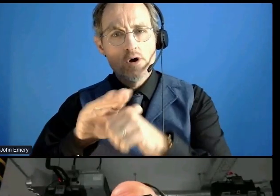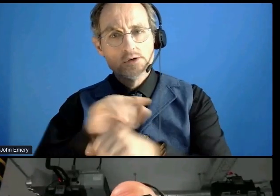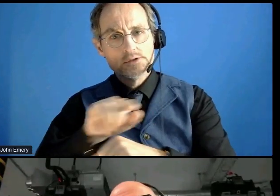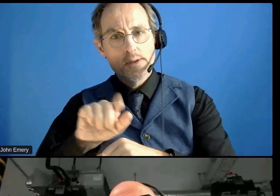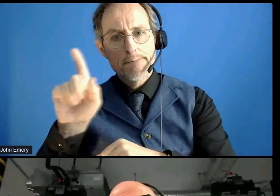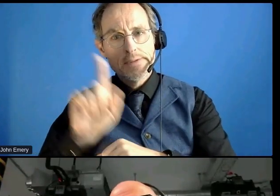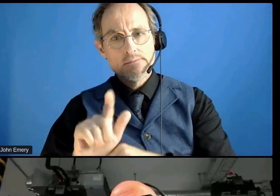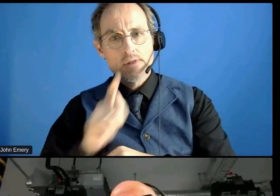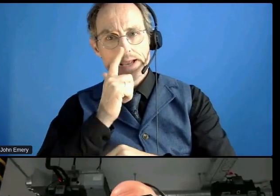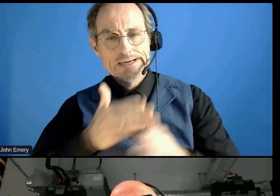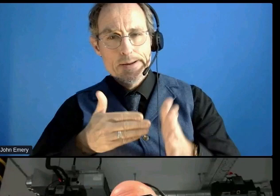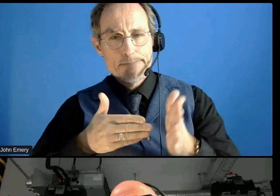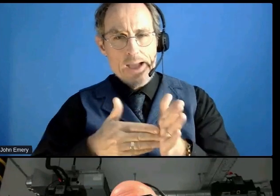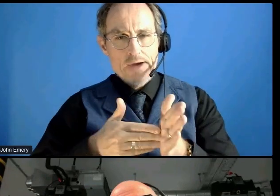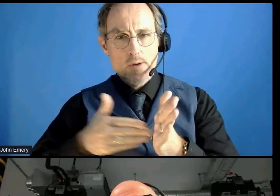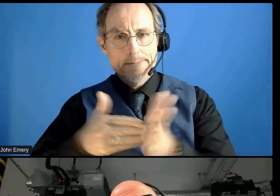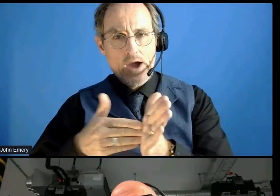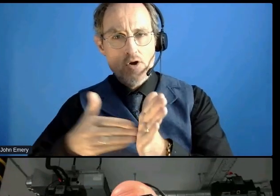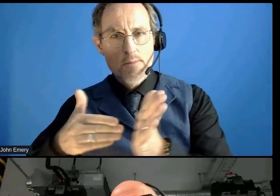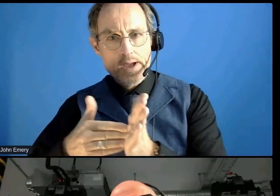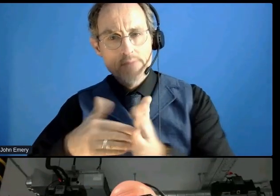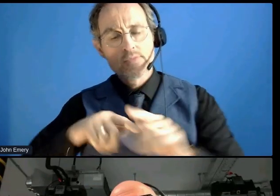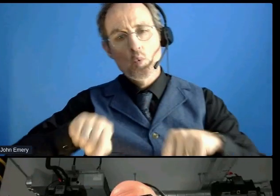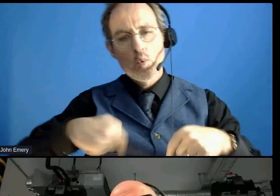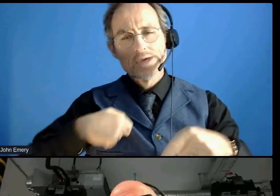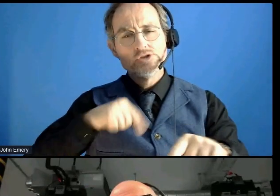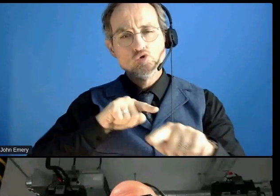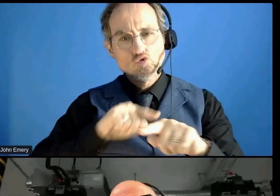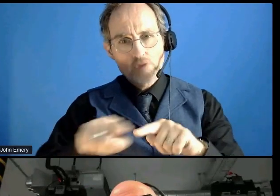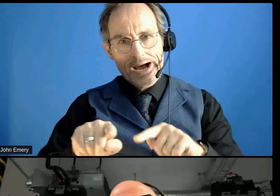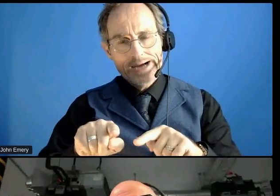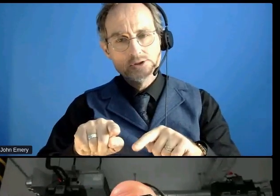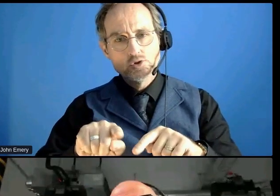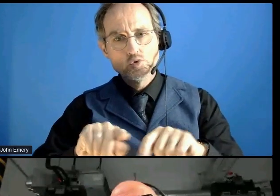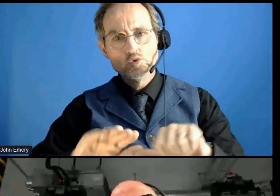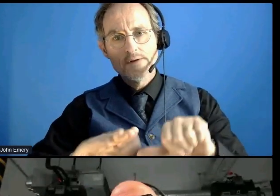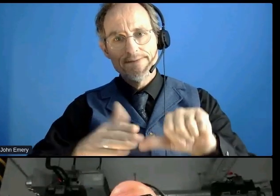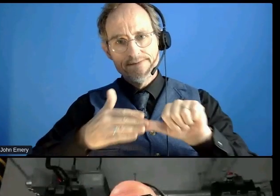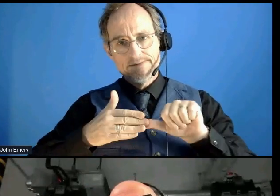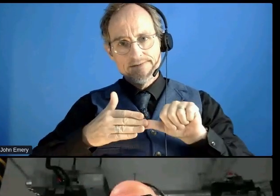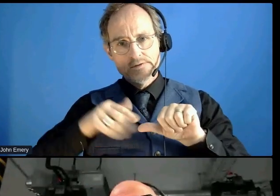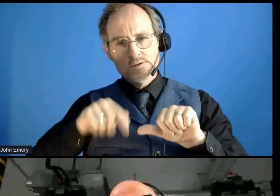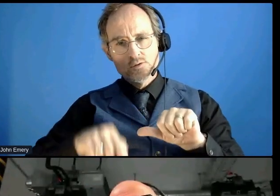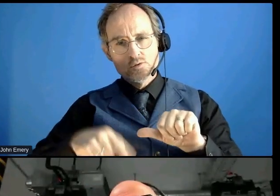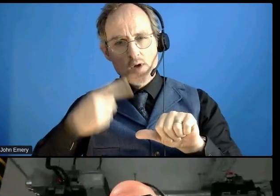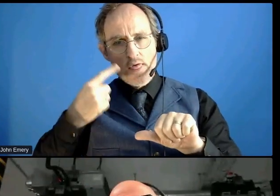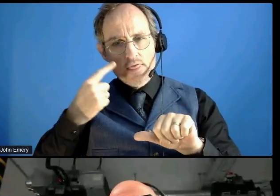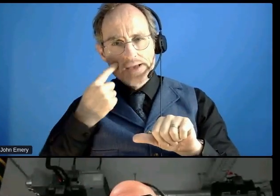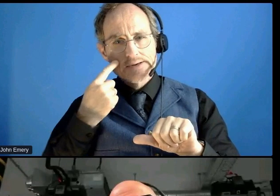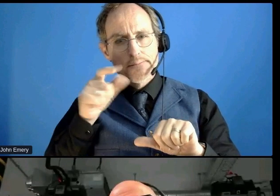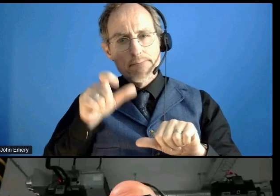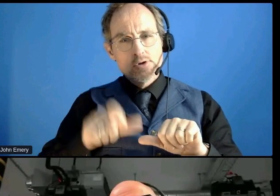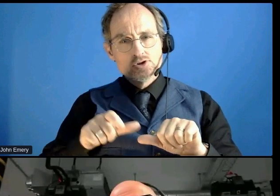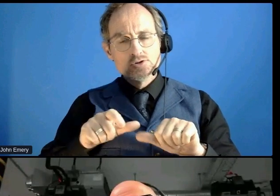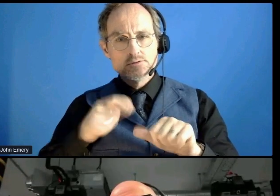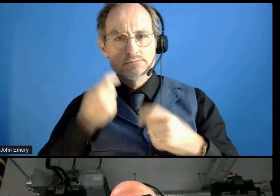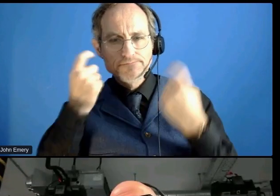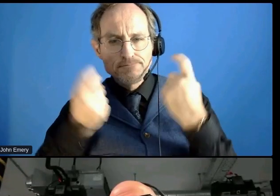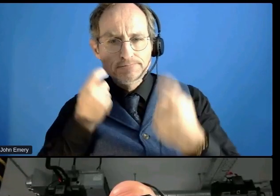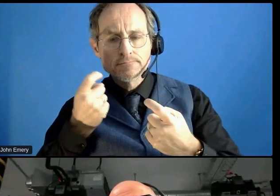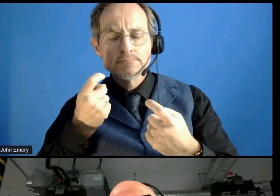research on this very issue with a load of disabled people, younger people,